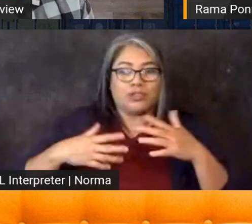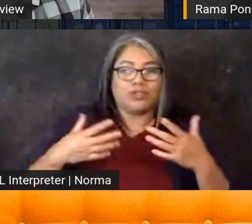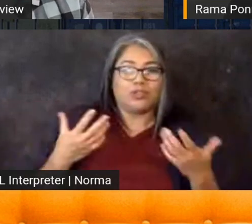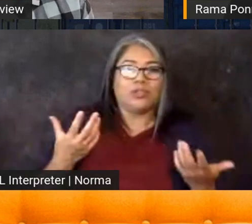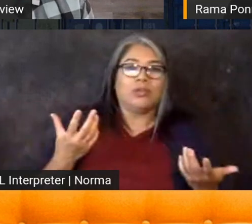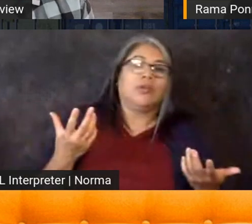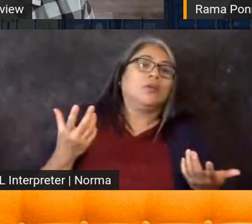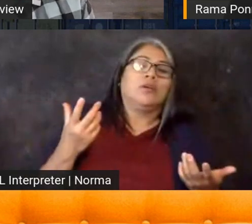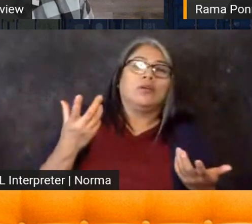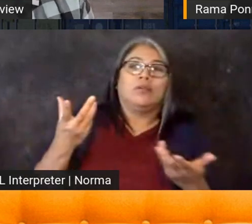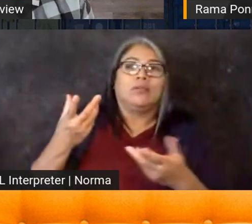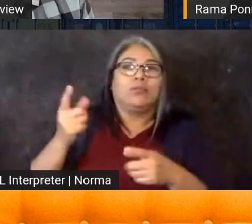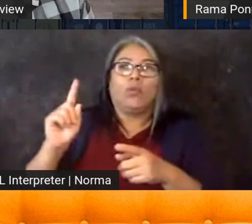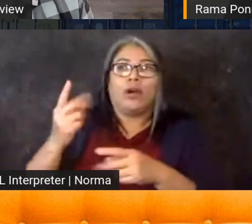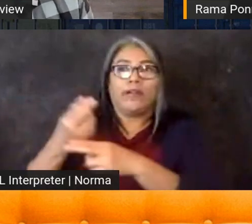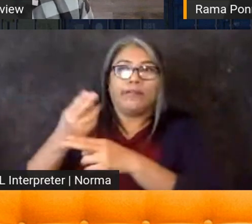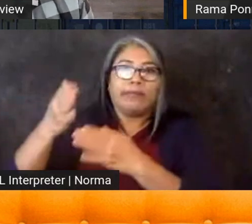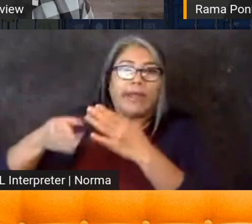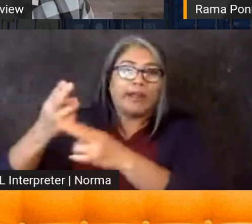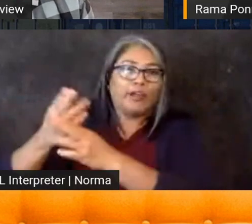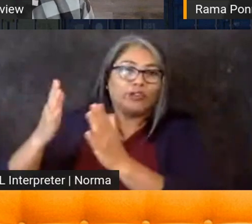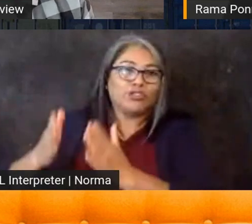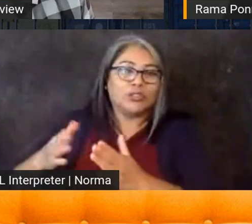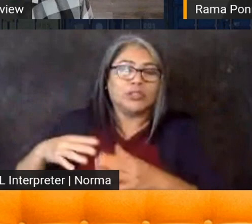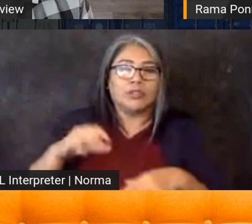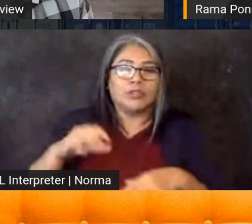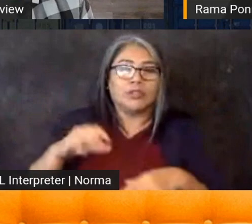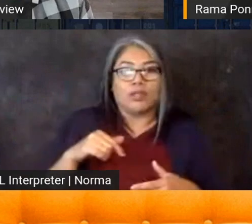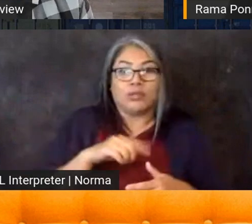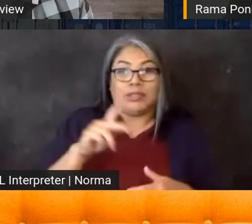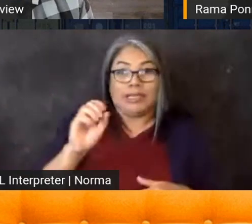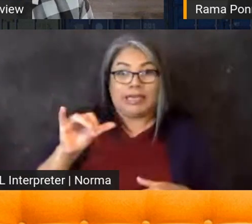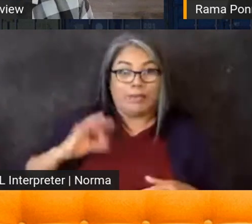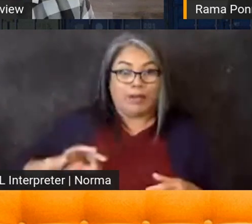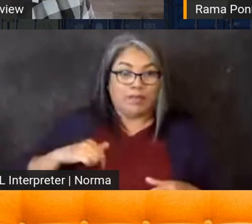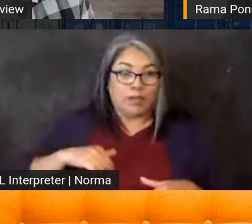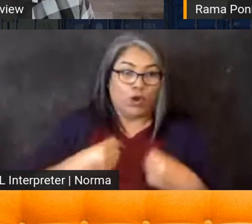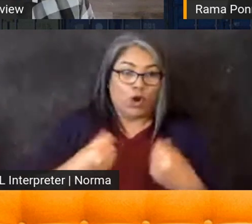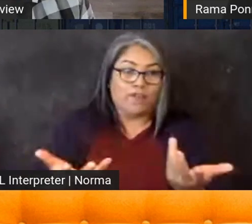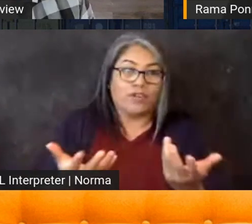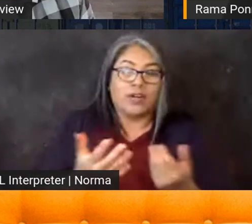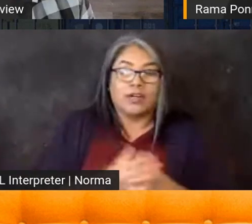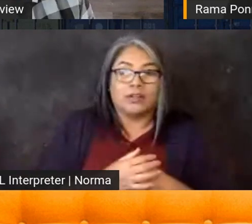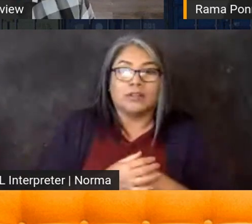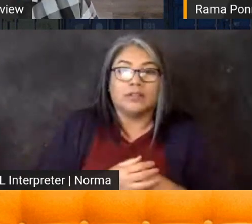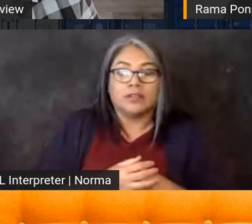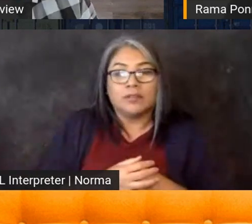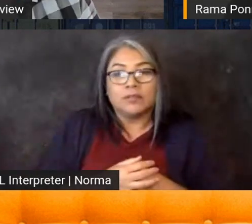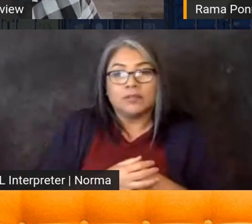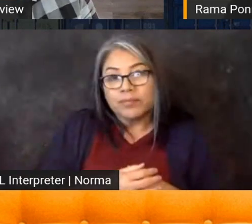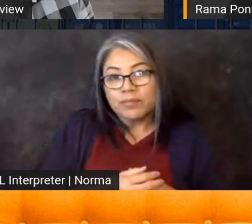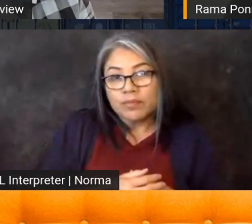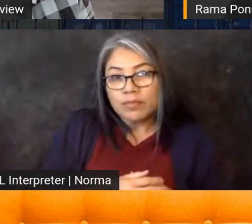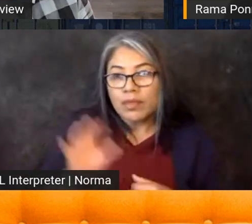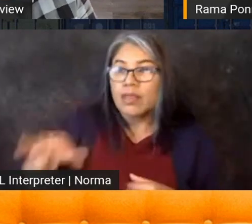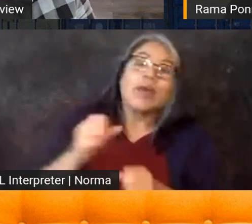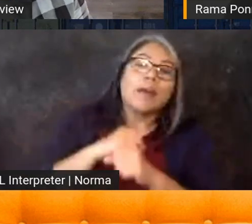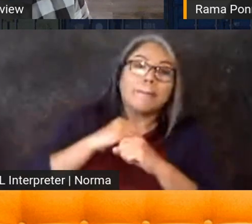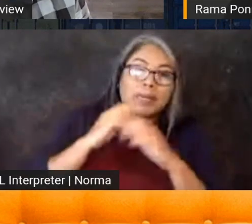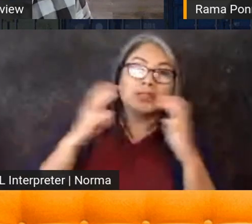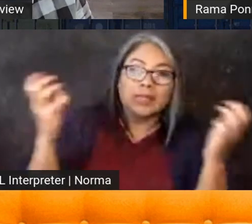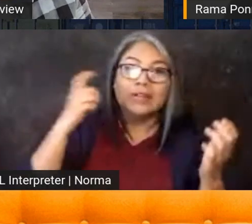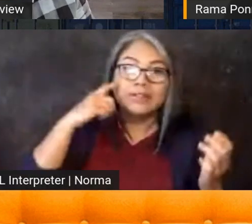here. That makes a lot of sense. So definitely, we talked about maybe customer data centers that are